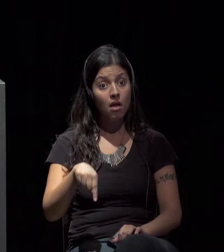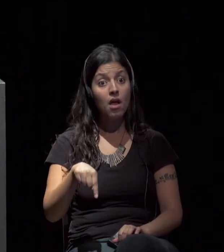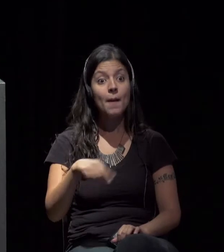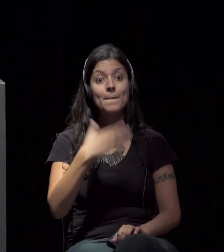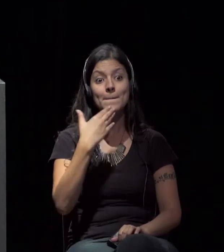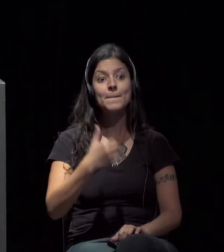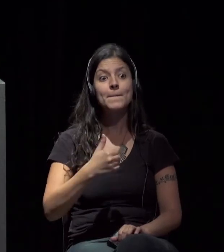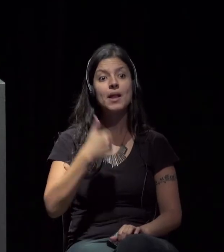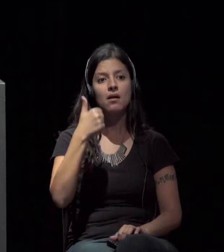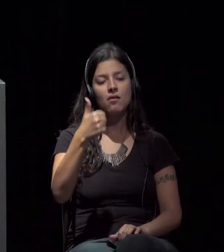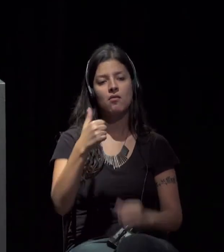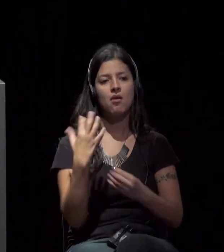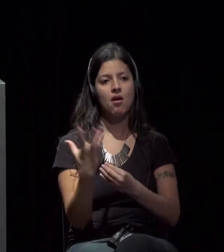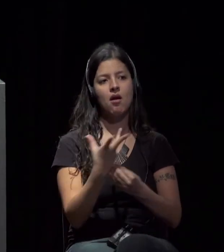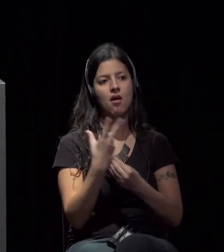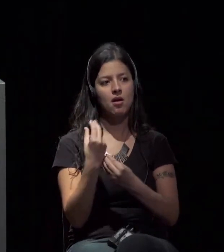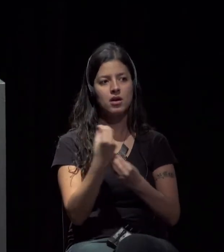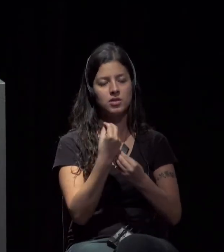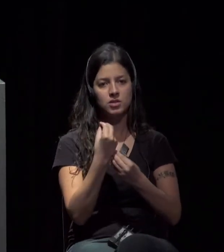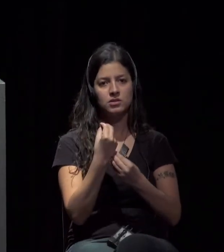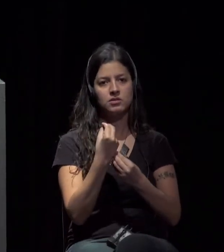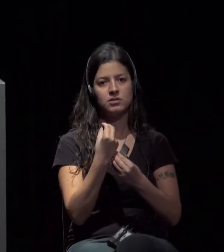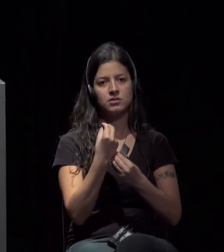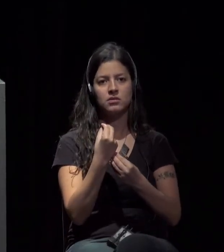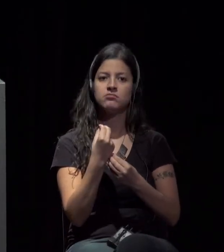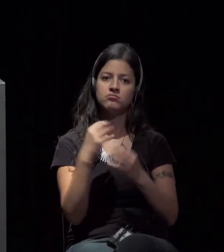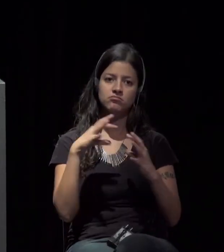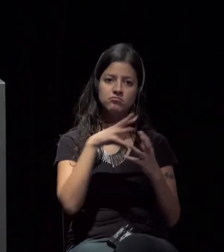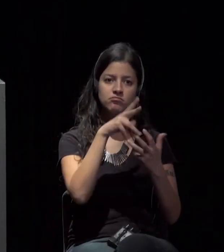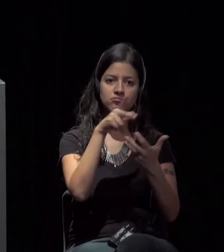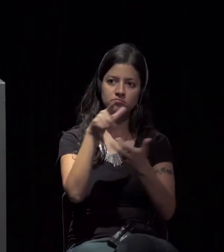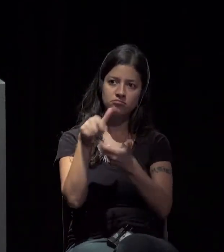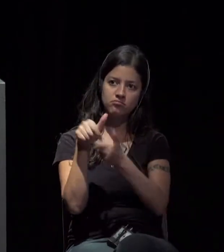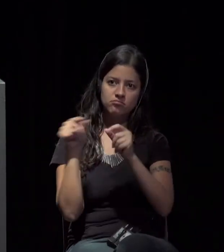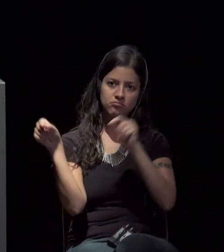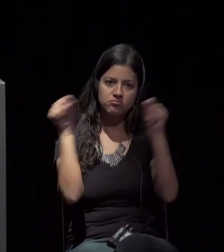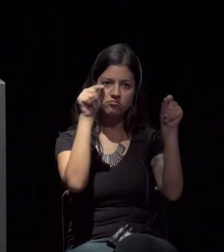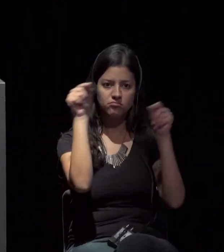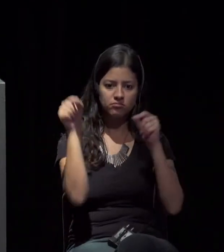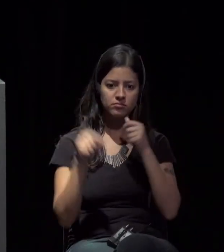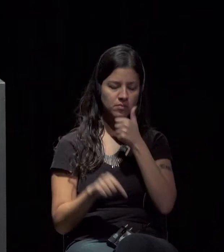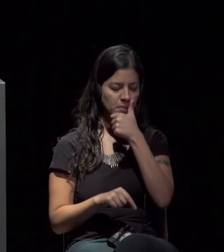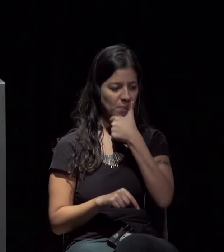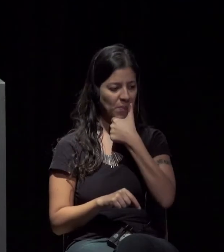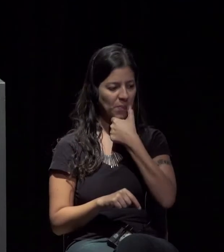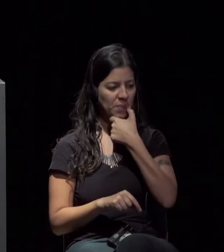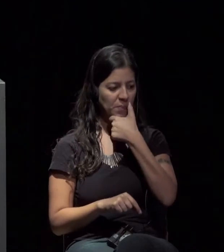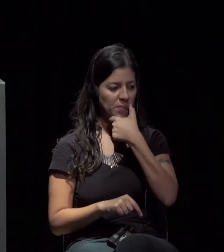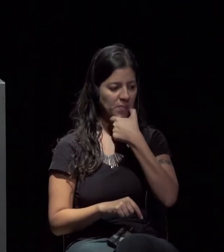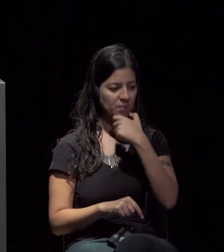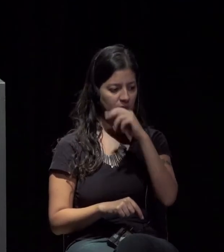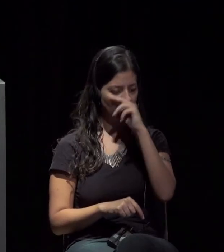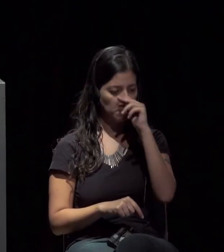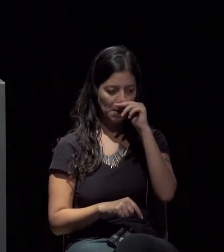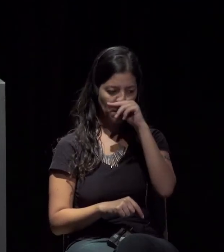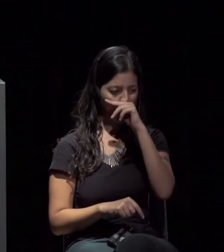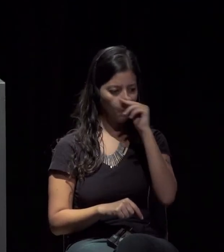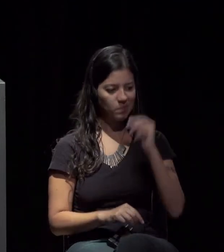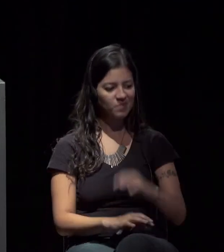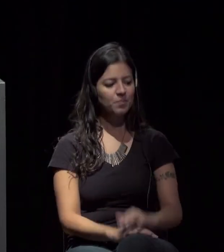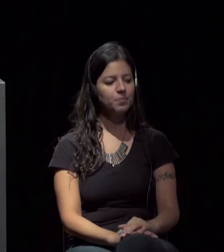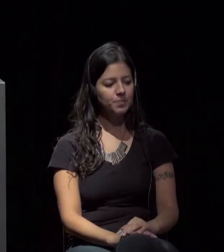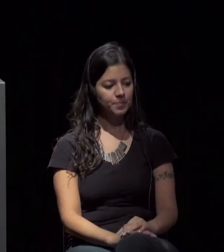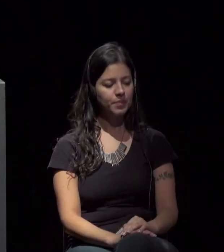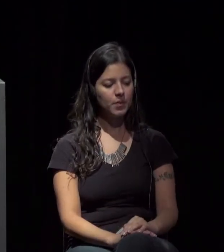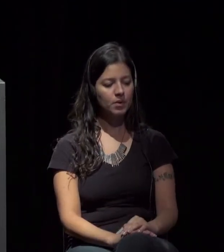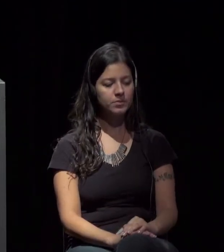scene. Soon enough, major museums shows followed as he became a